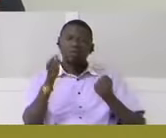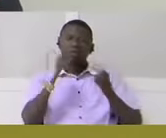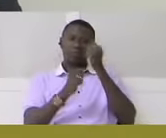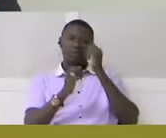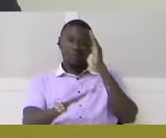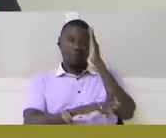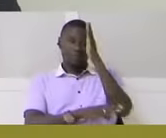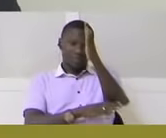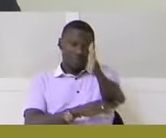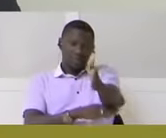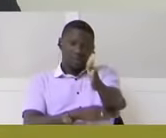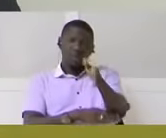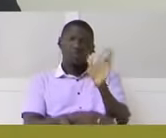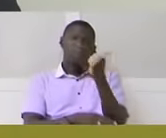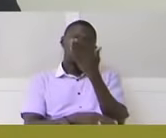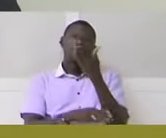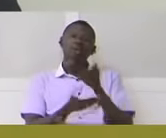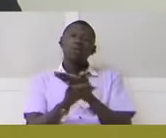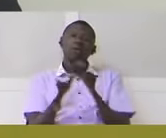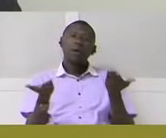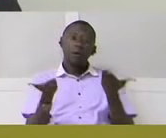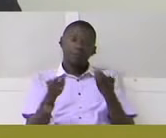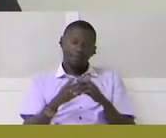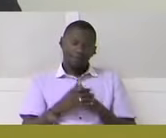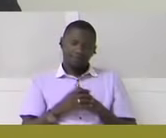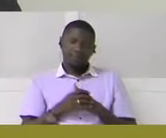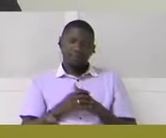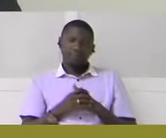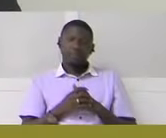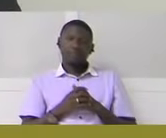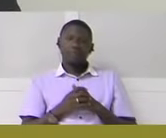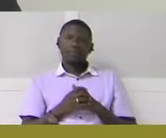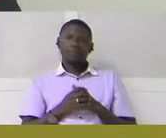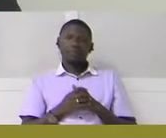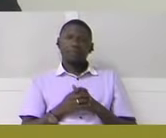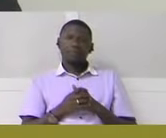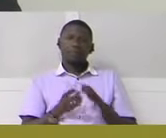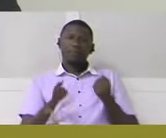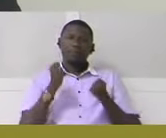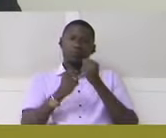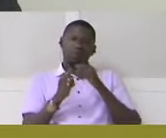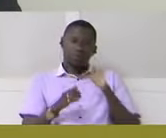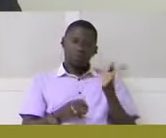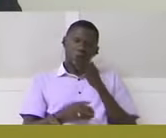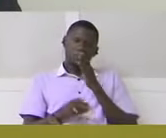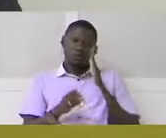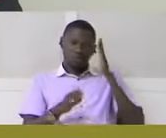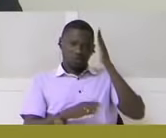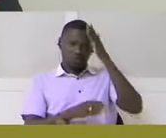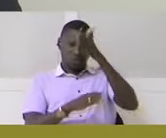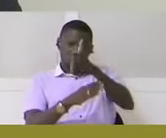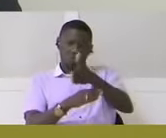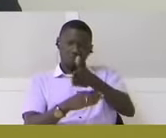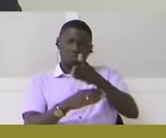The vehicle was going towards Banjul.